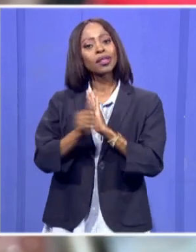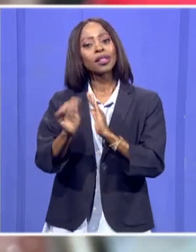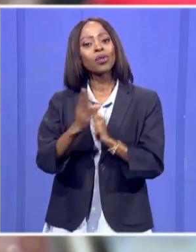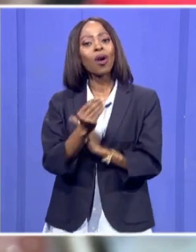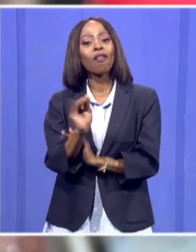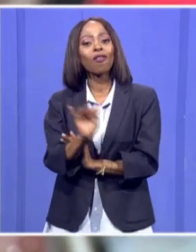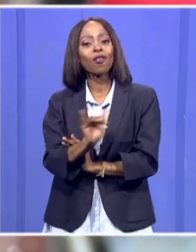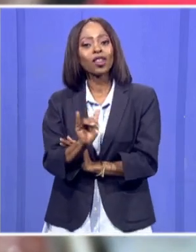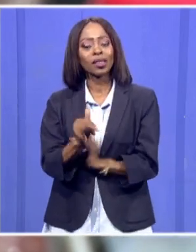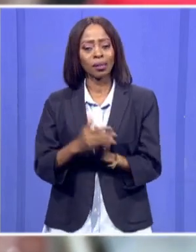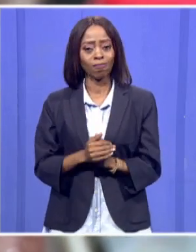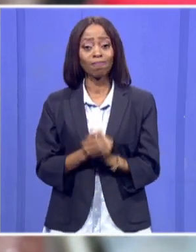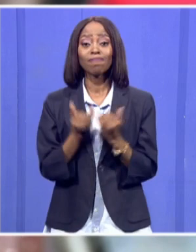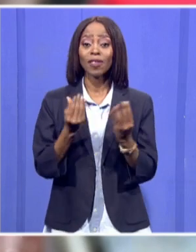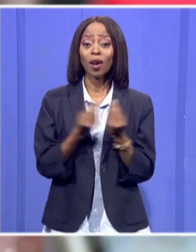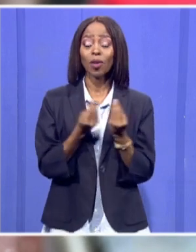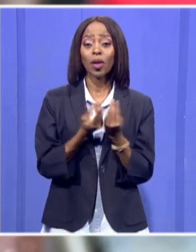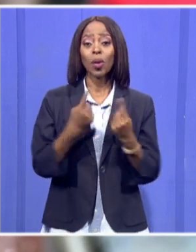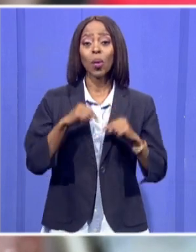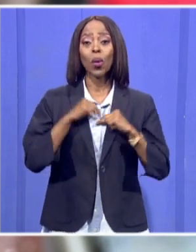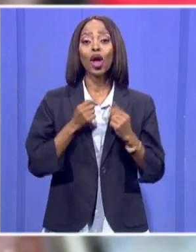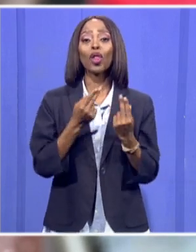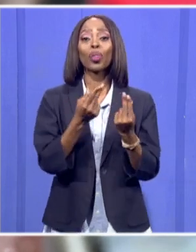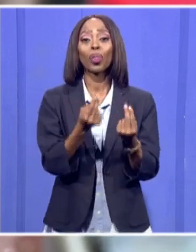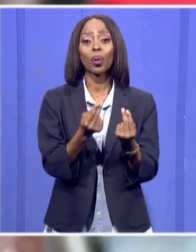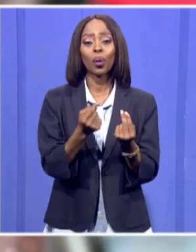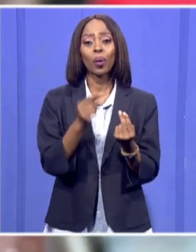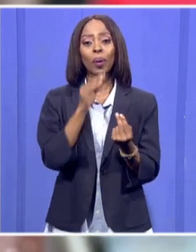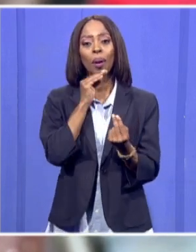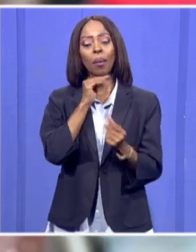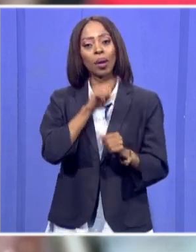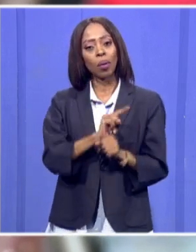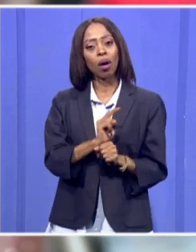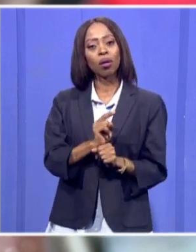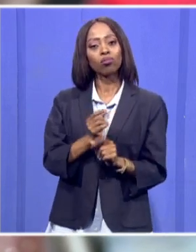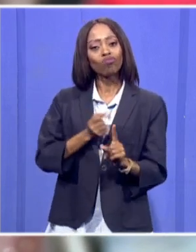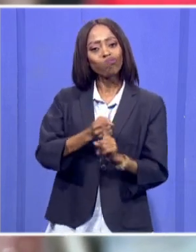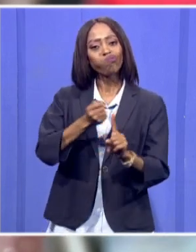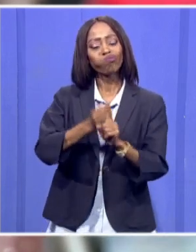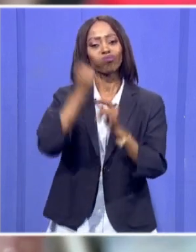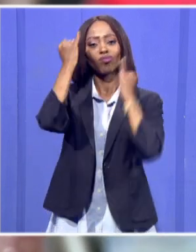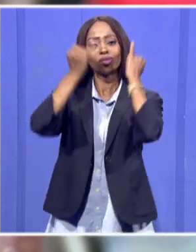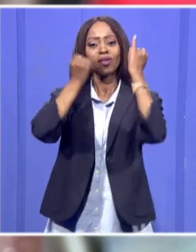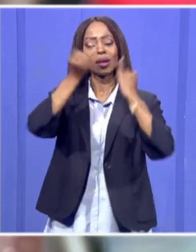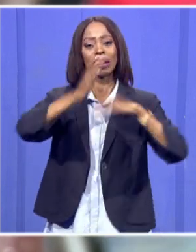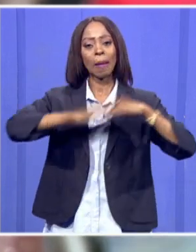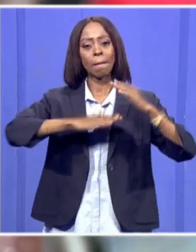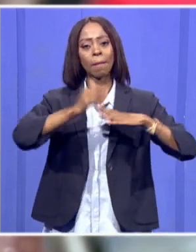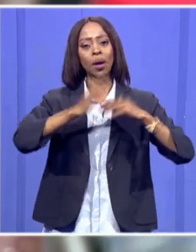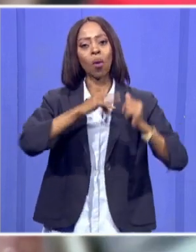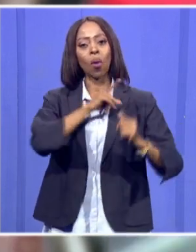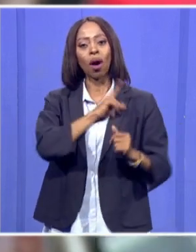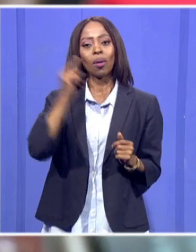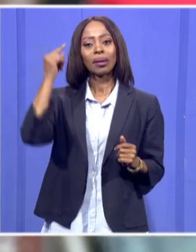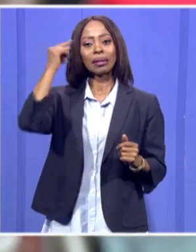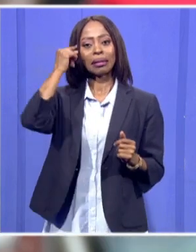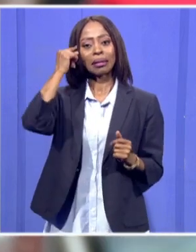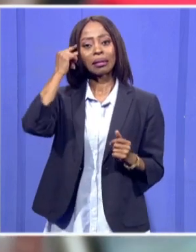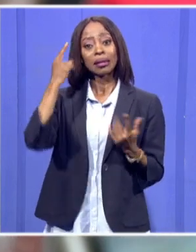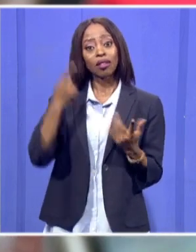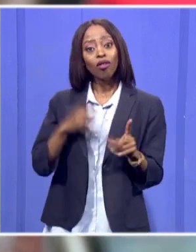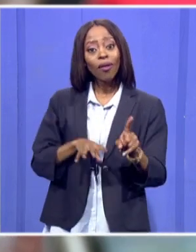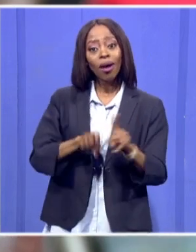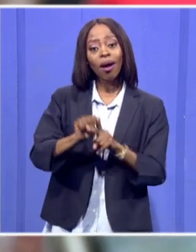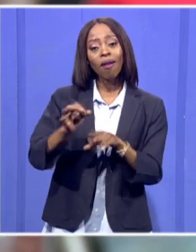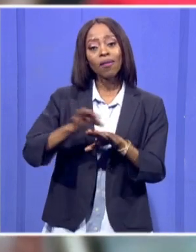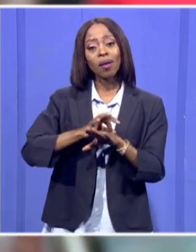that we are doing as the continent is really driving innovative construction, because we believe that part of our recovery